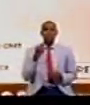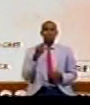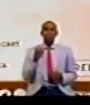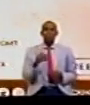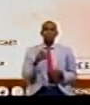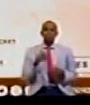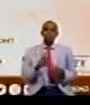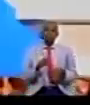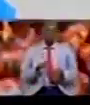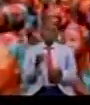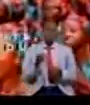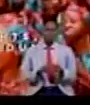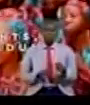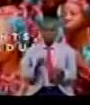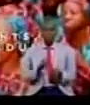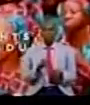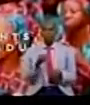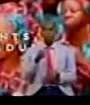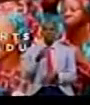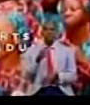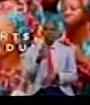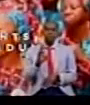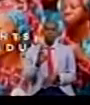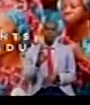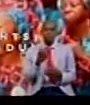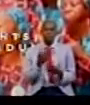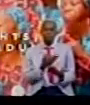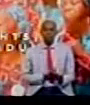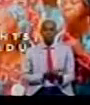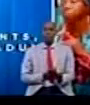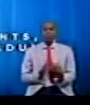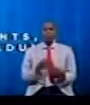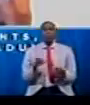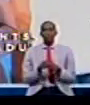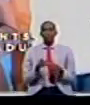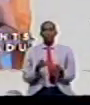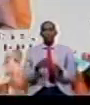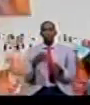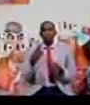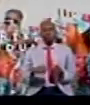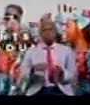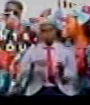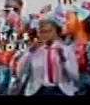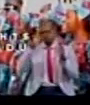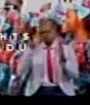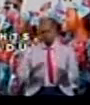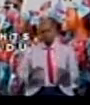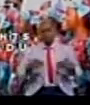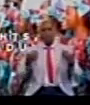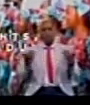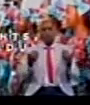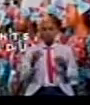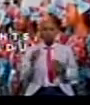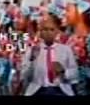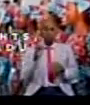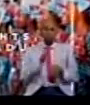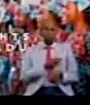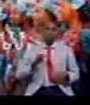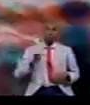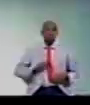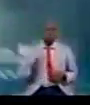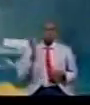all the traits of the Lord. I don't want to say poverty, but whatsoever they will be, all the traits of lacking, all the traits